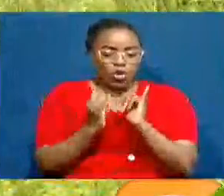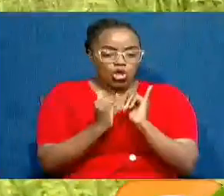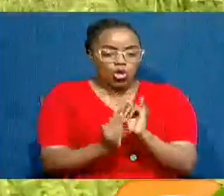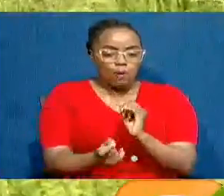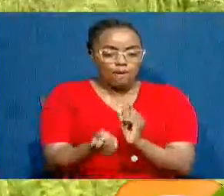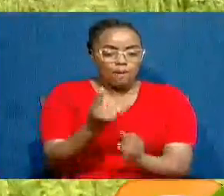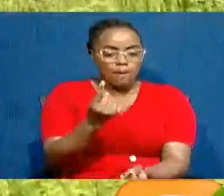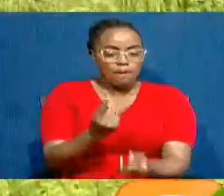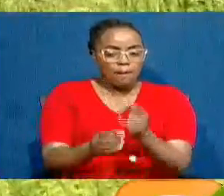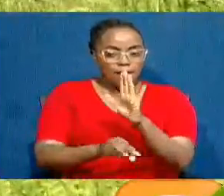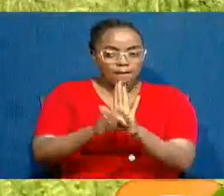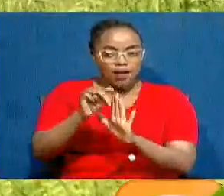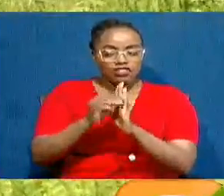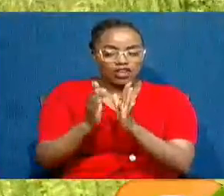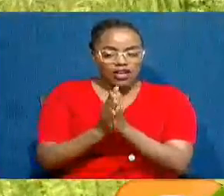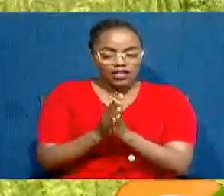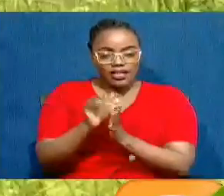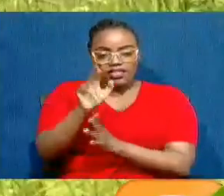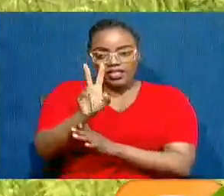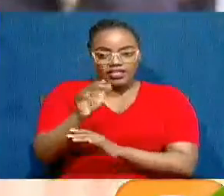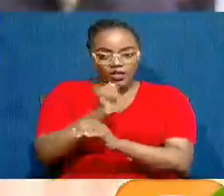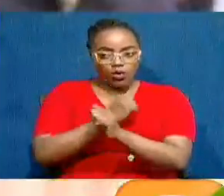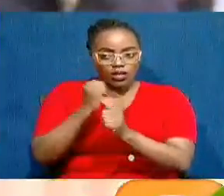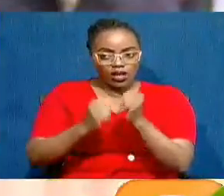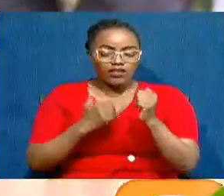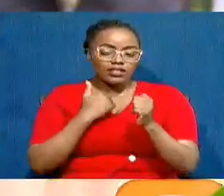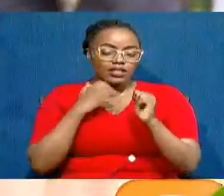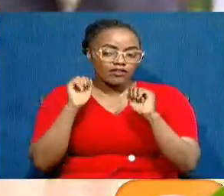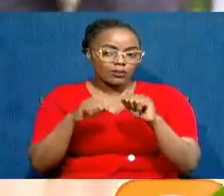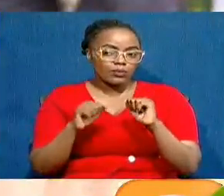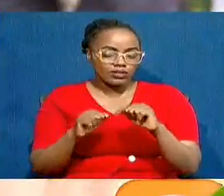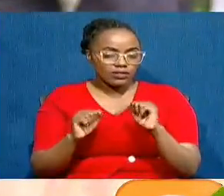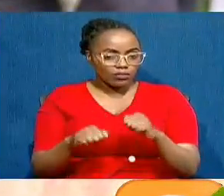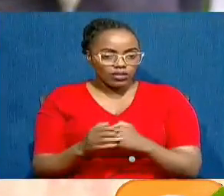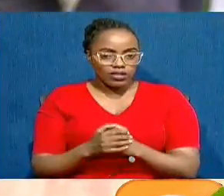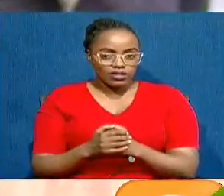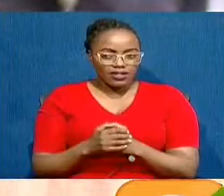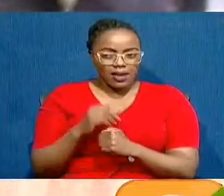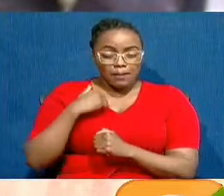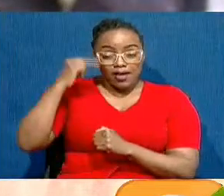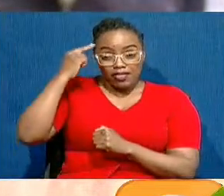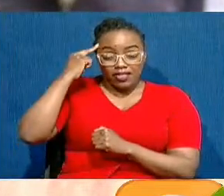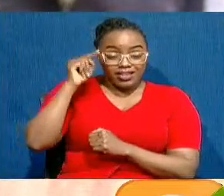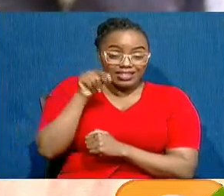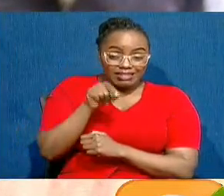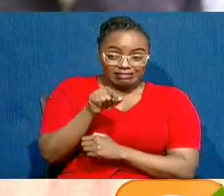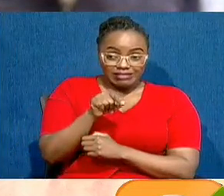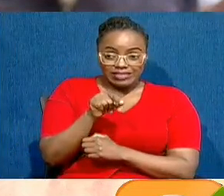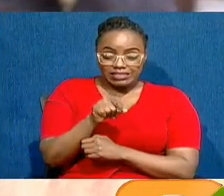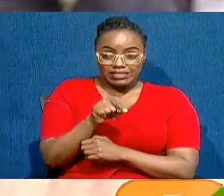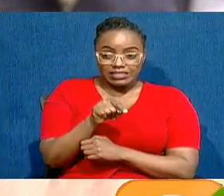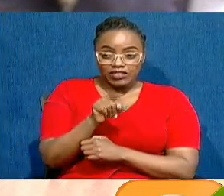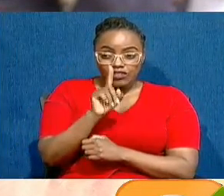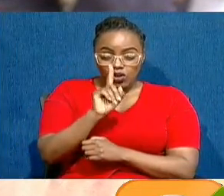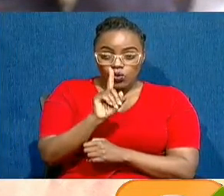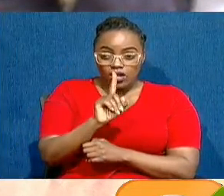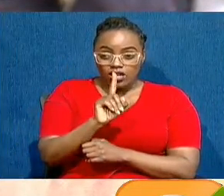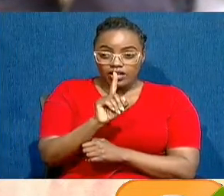which mature and give a second harvest. And I think this is one of its